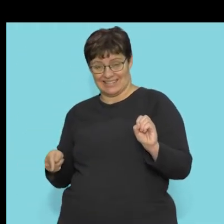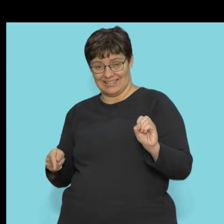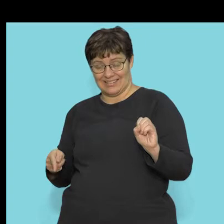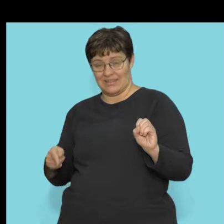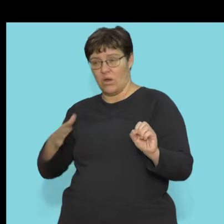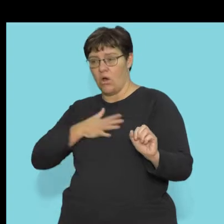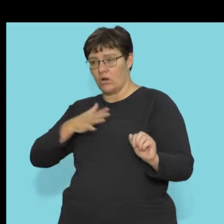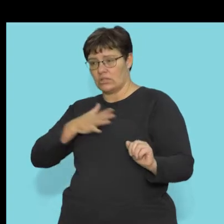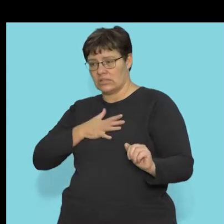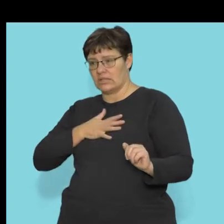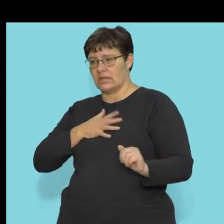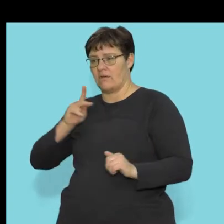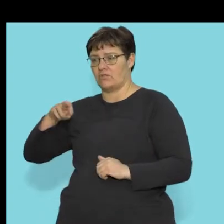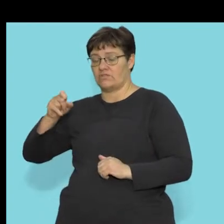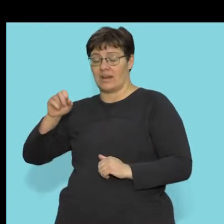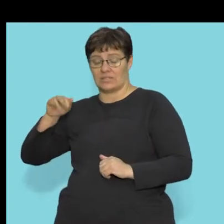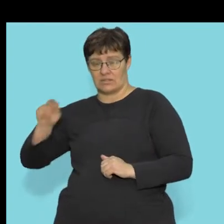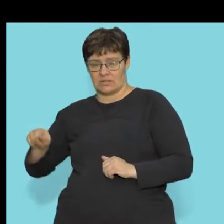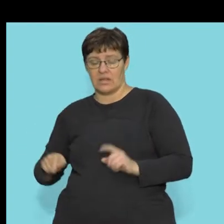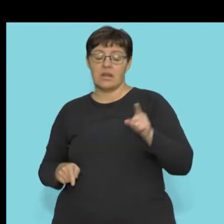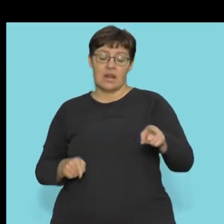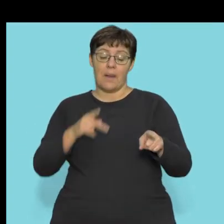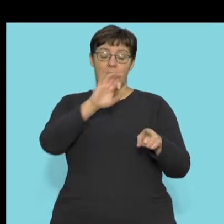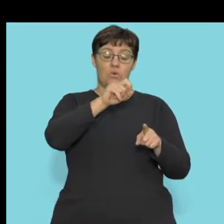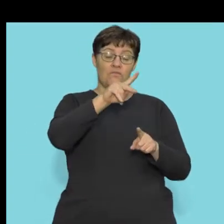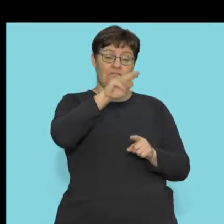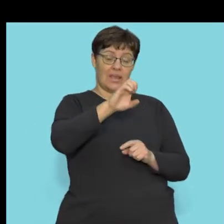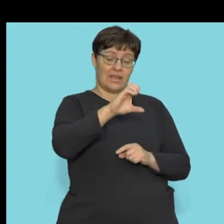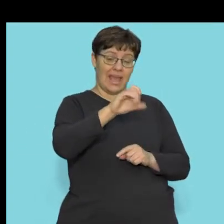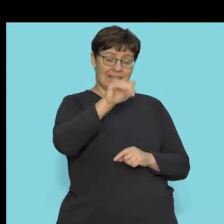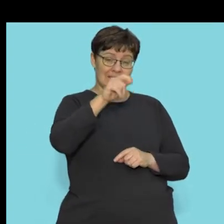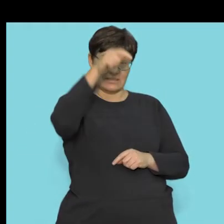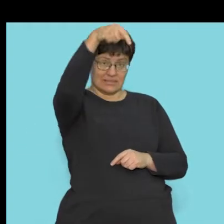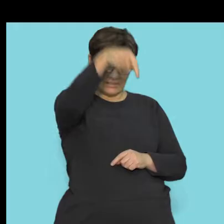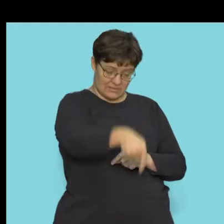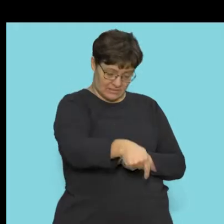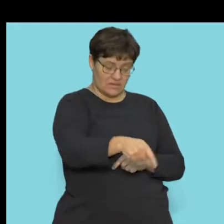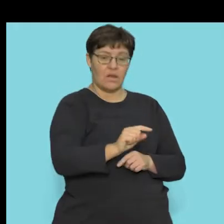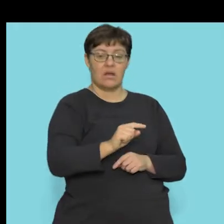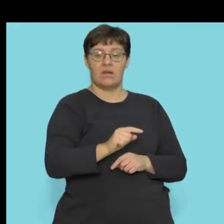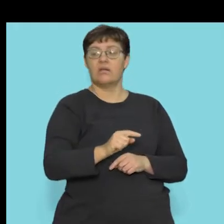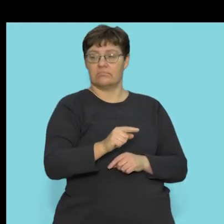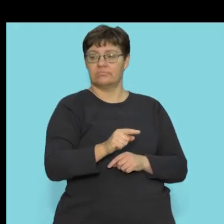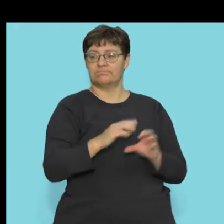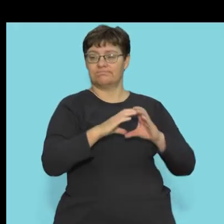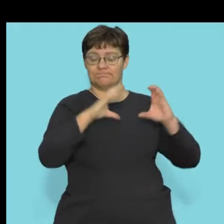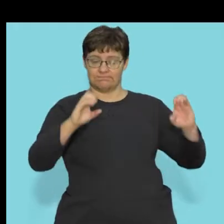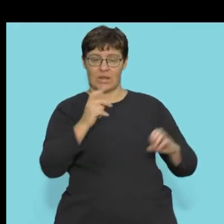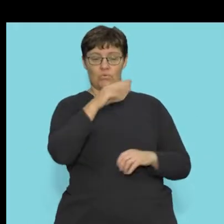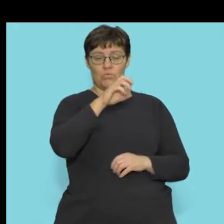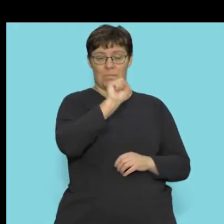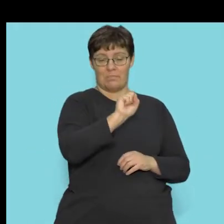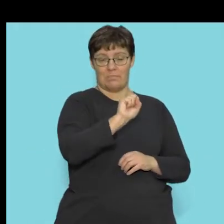step, and the two pyruvic acid molecules now move into the first step of the Krebs